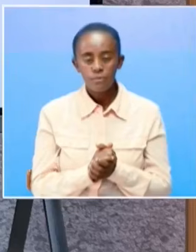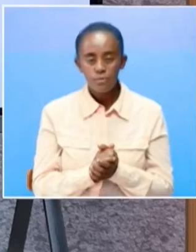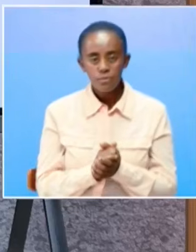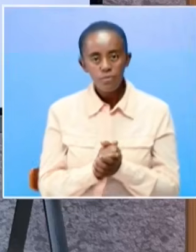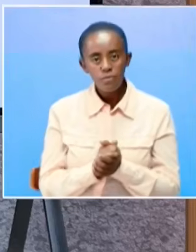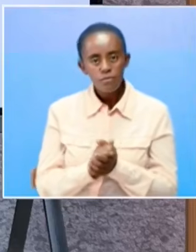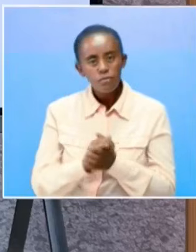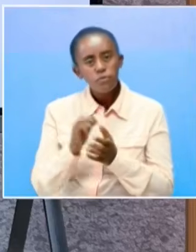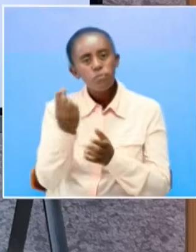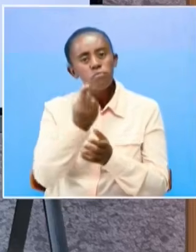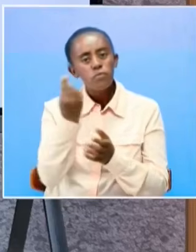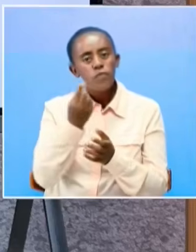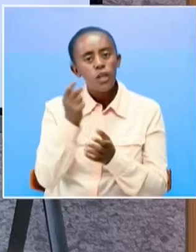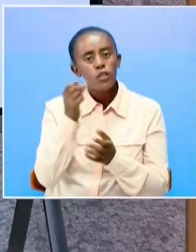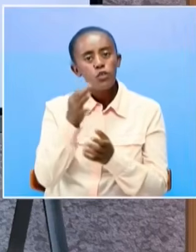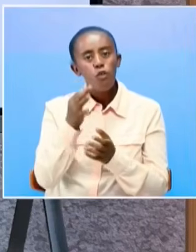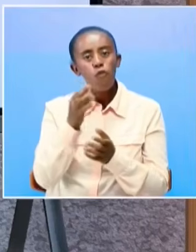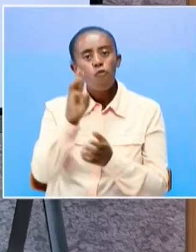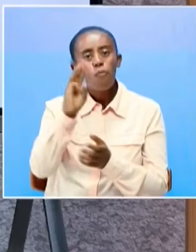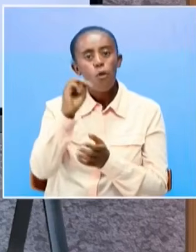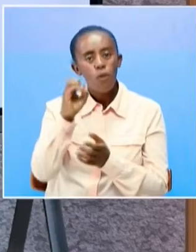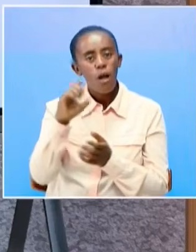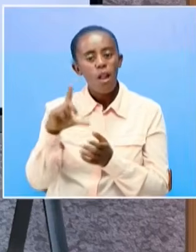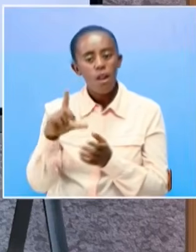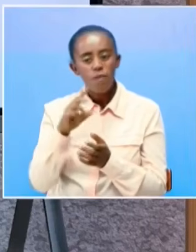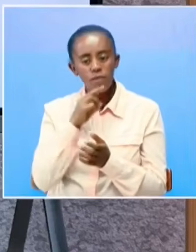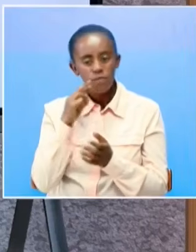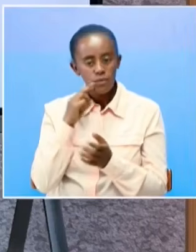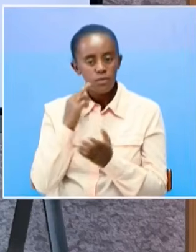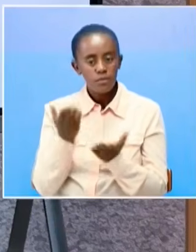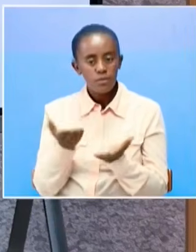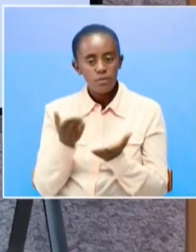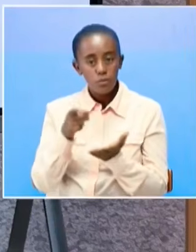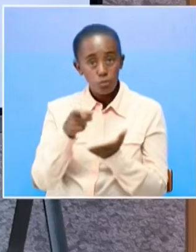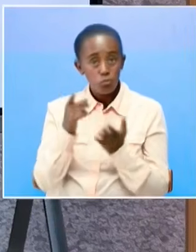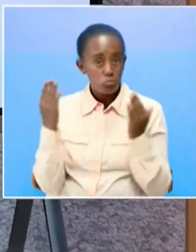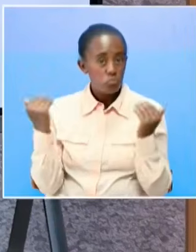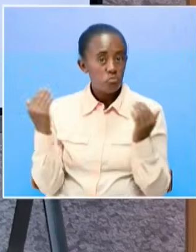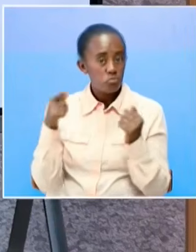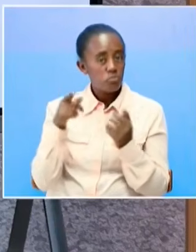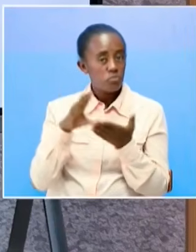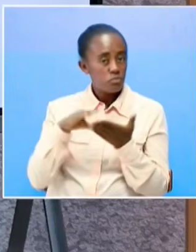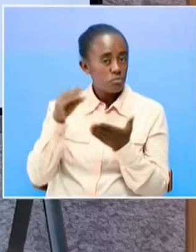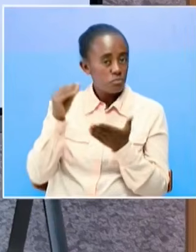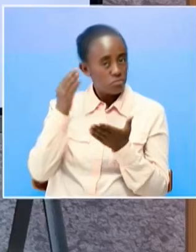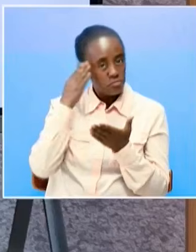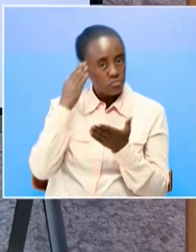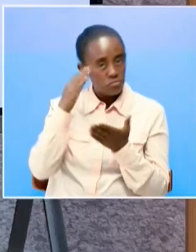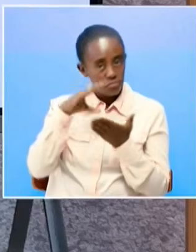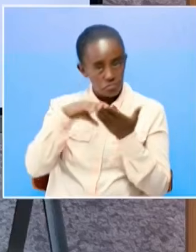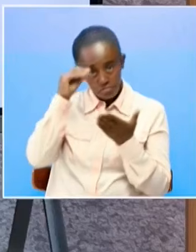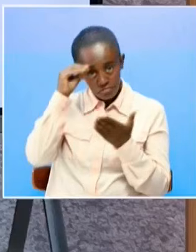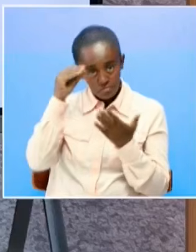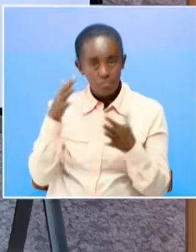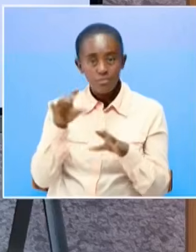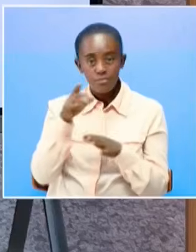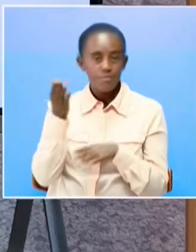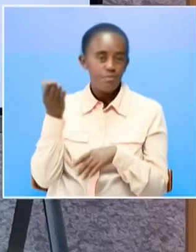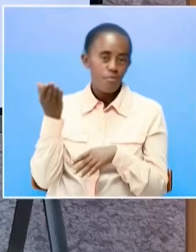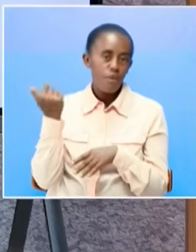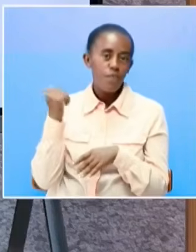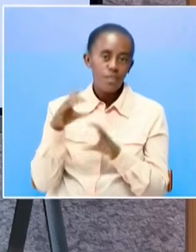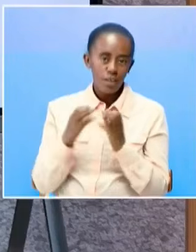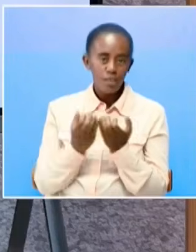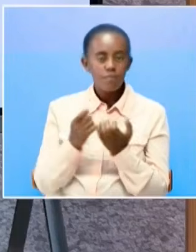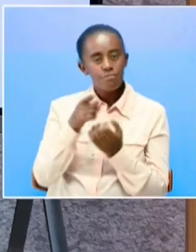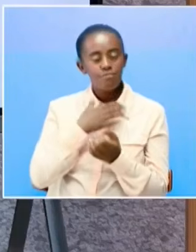What the function of modal verbs? I hope you have learned this one in the previous class. So, please tell